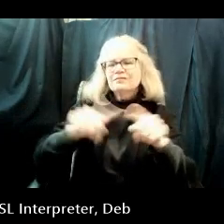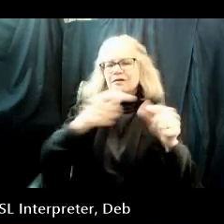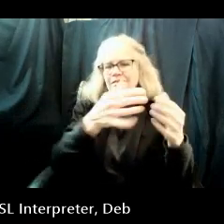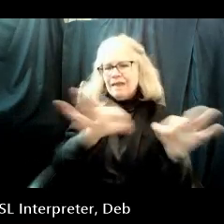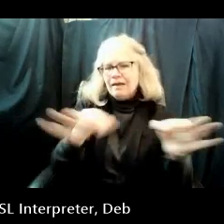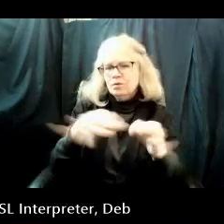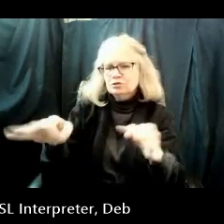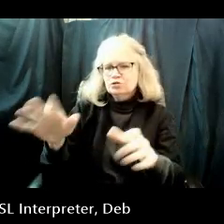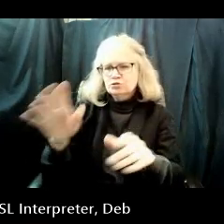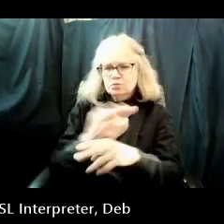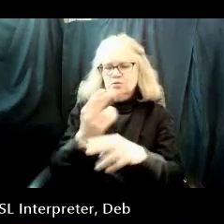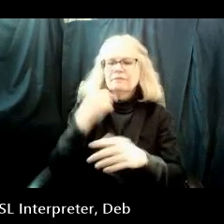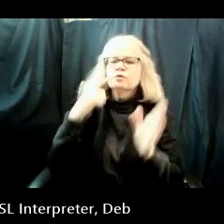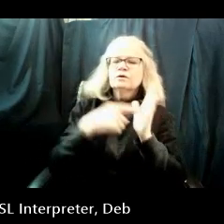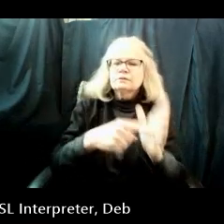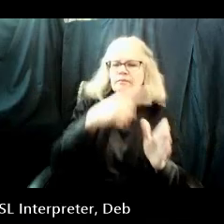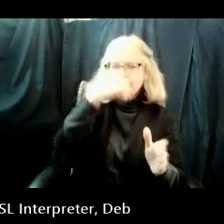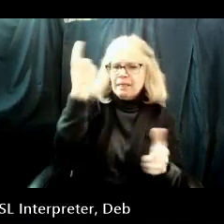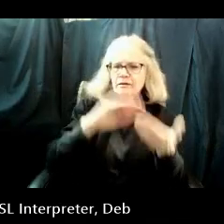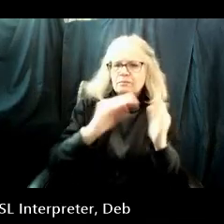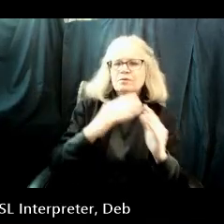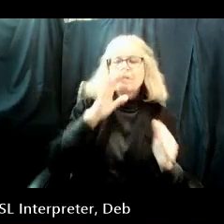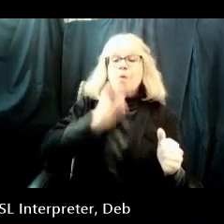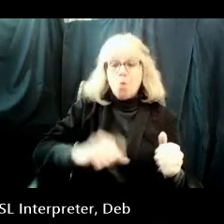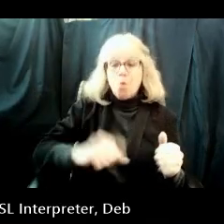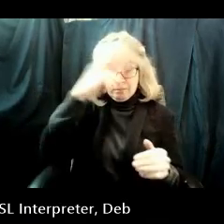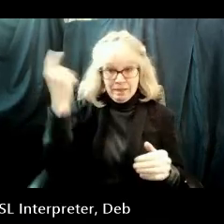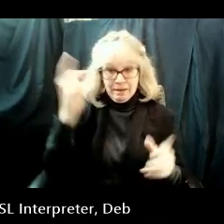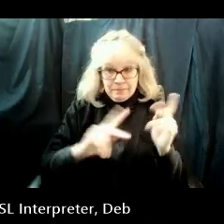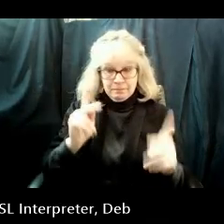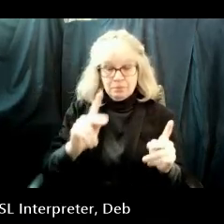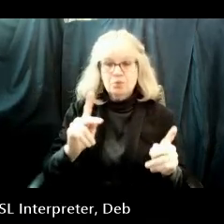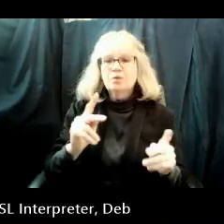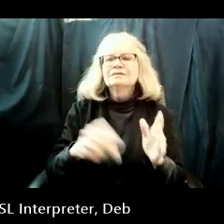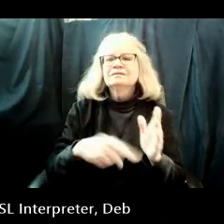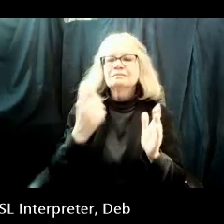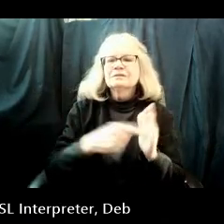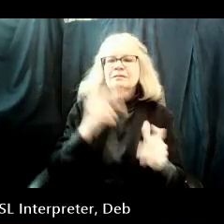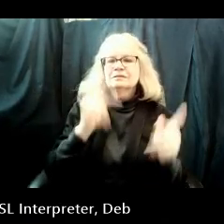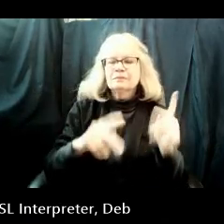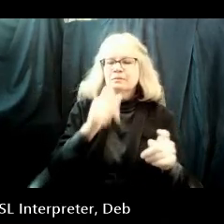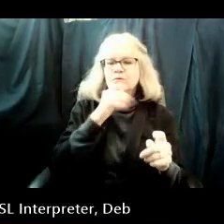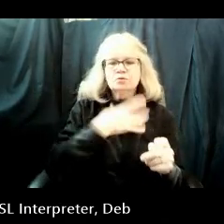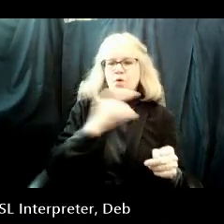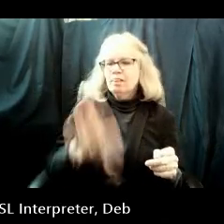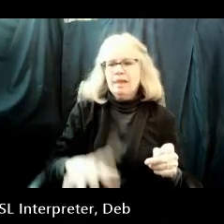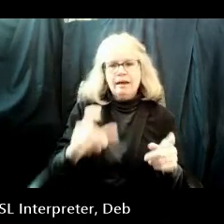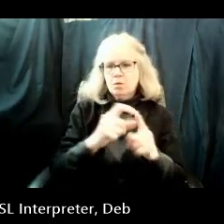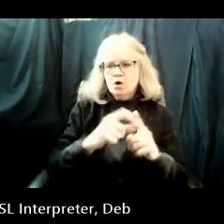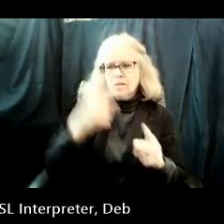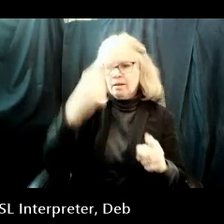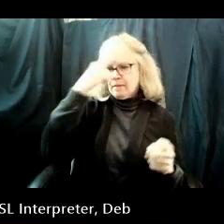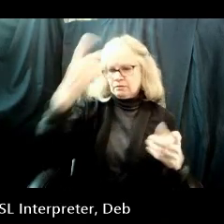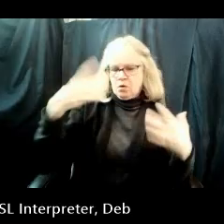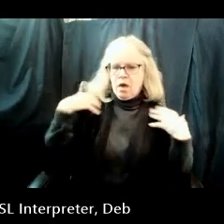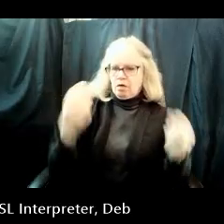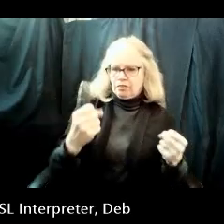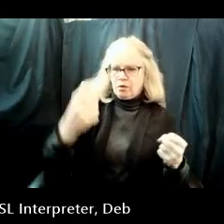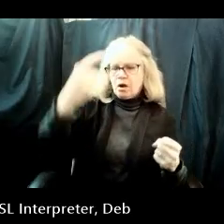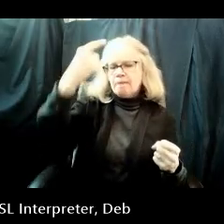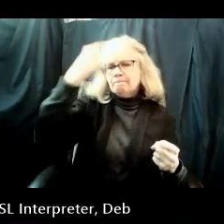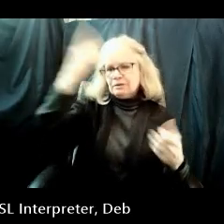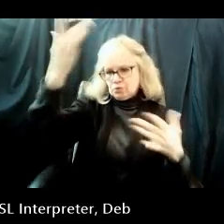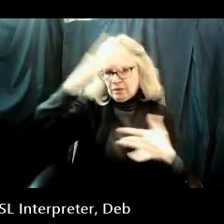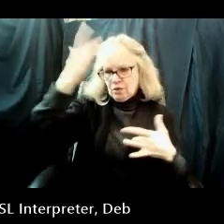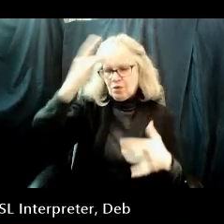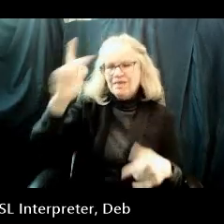example, in the Black community with older Blacks, folks sometimes don't like the word mental health or mental illness, but they would use the word, I've